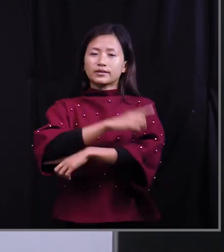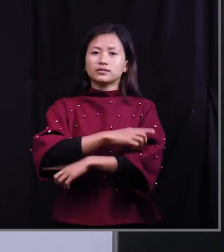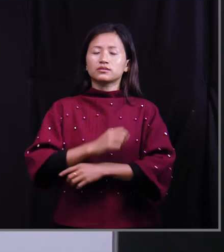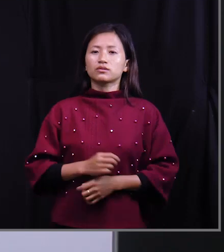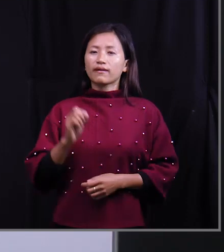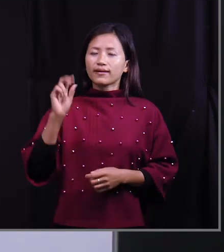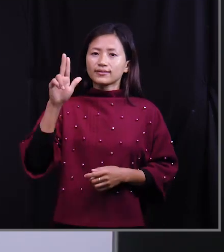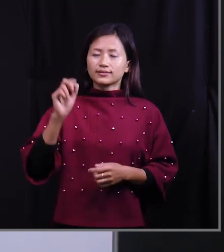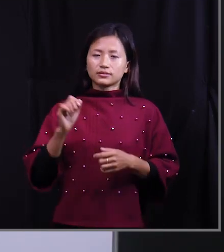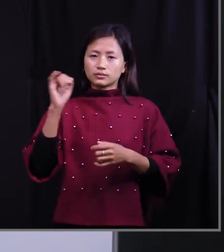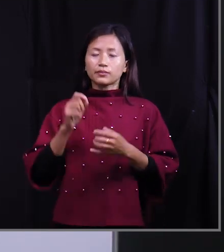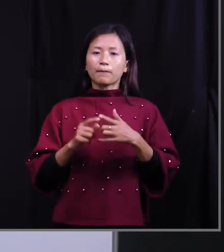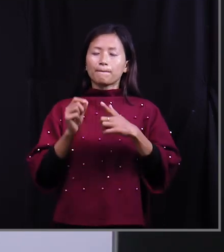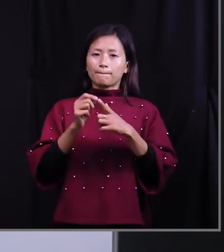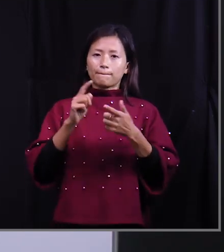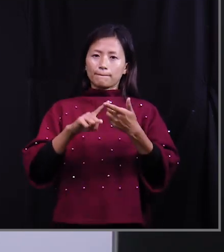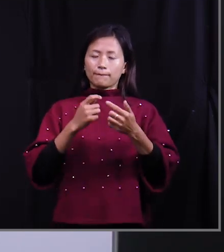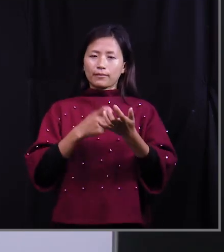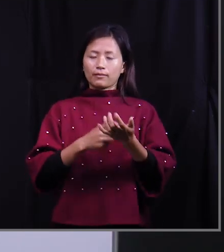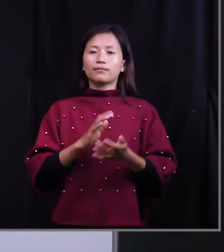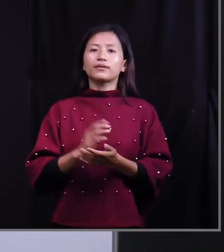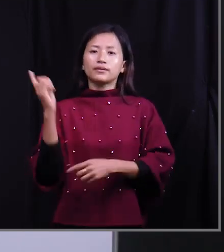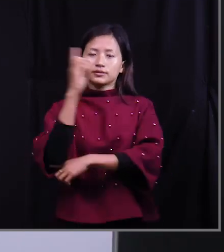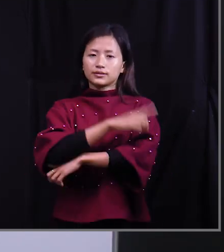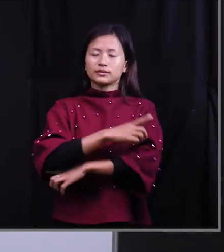their sales production also increased from